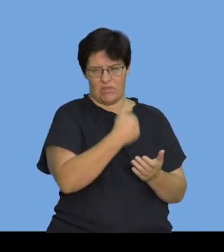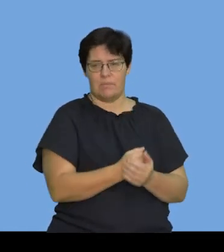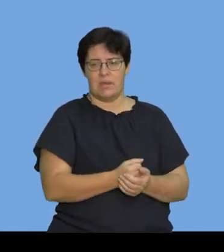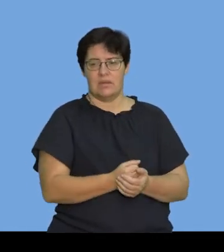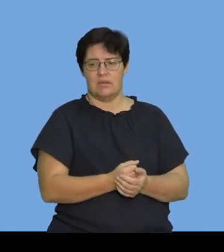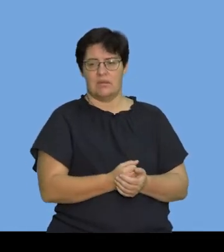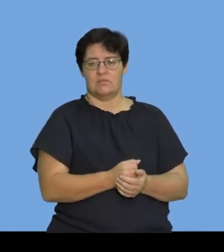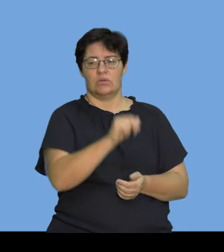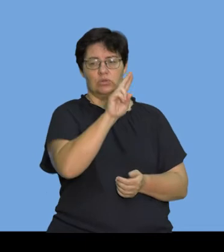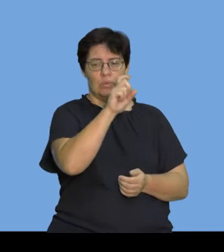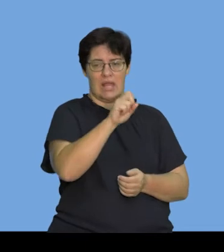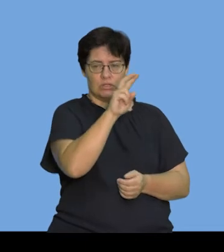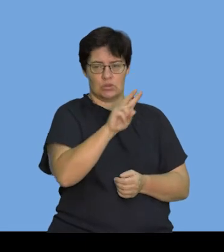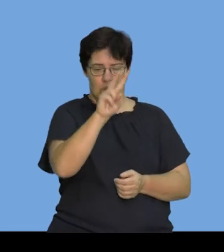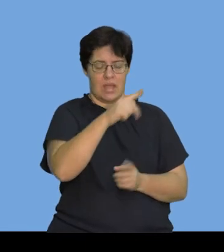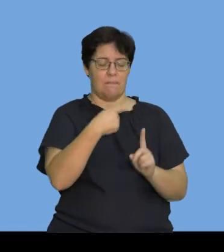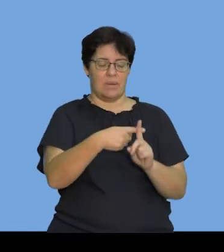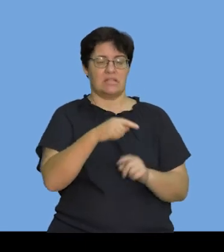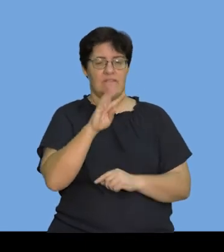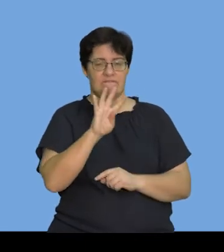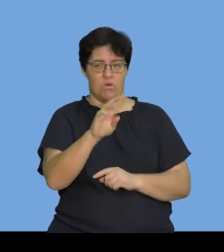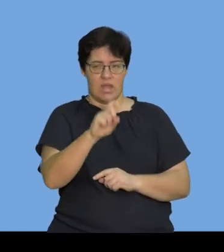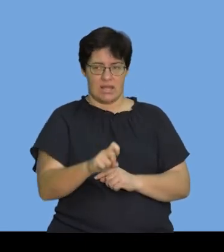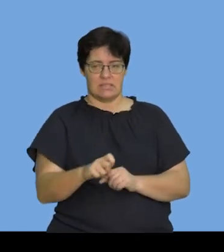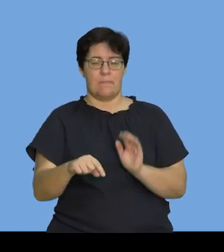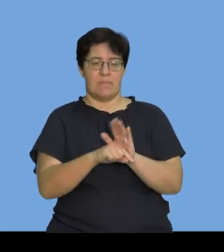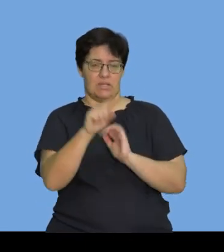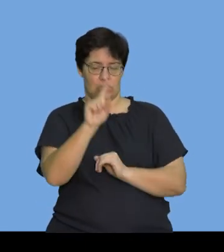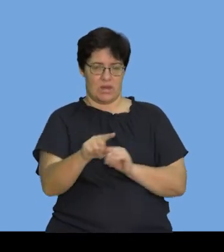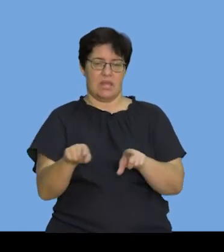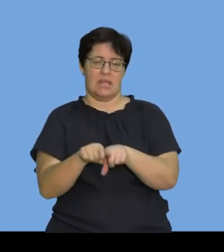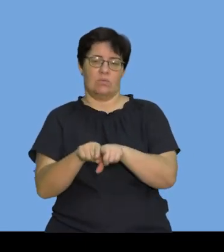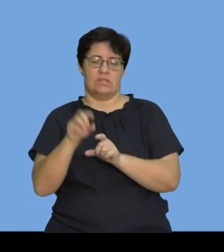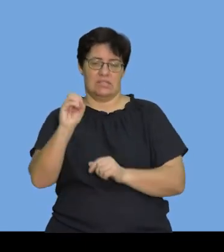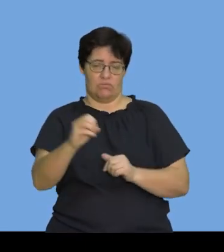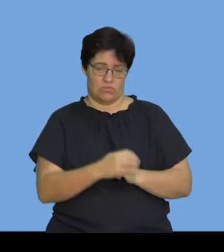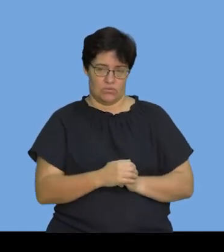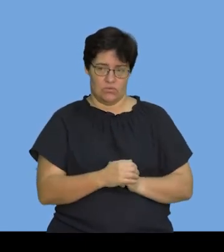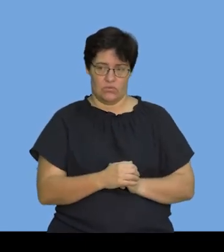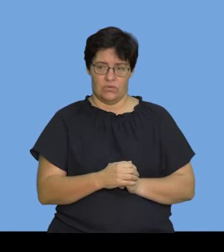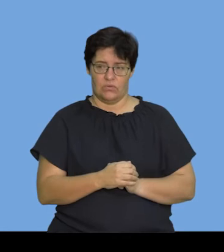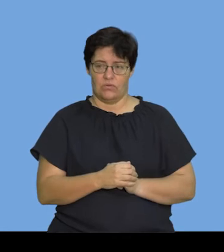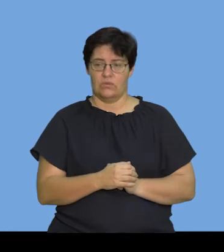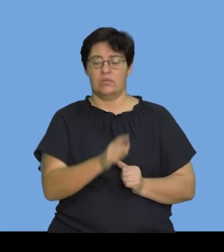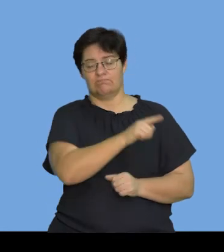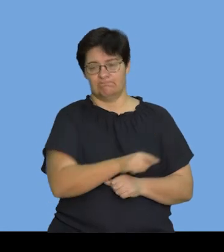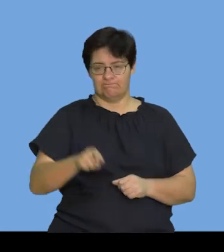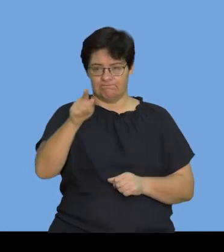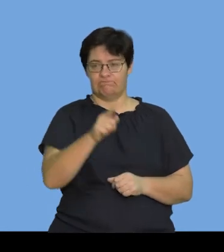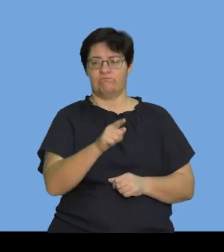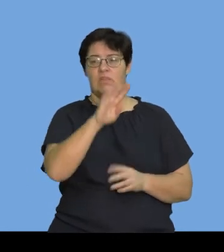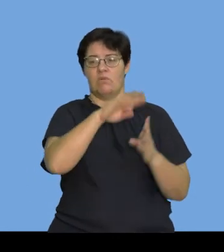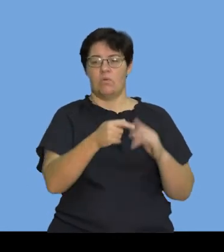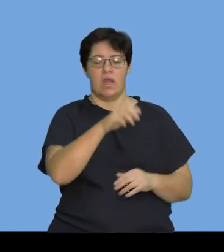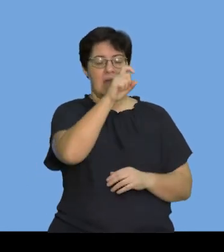2x squared plus 4x minus 1 equal to 0. Then you go straight to the formula. X